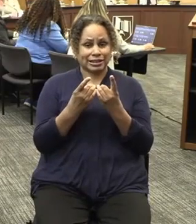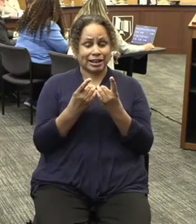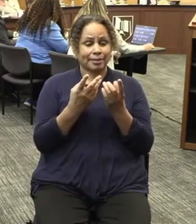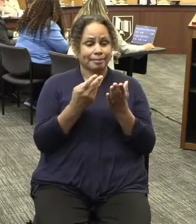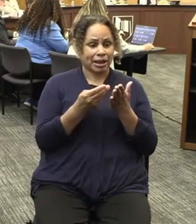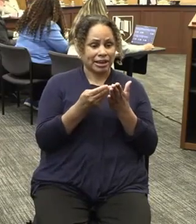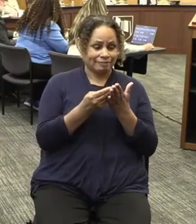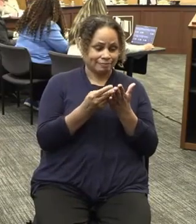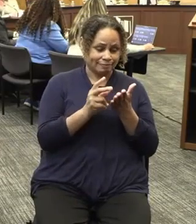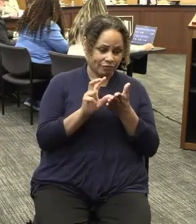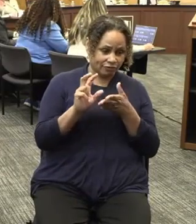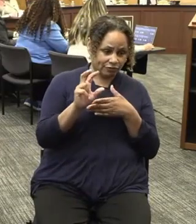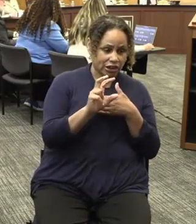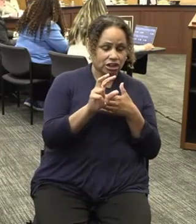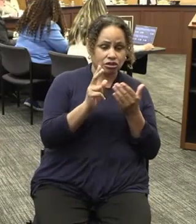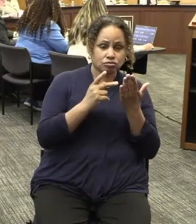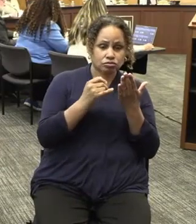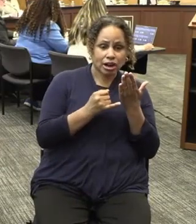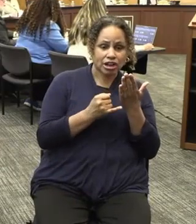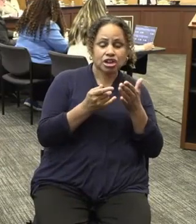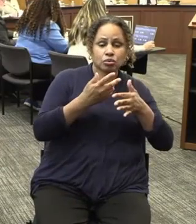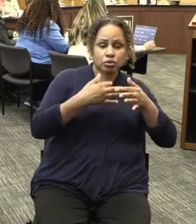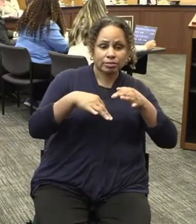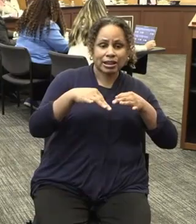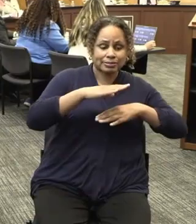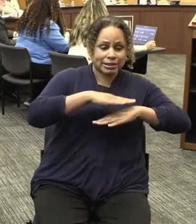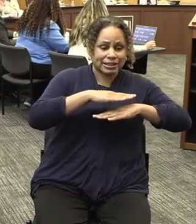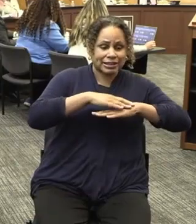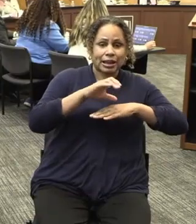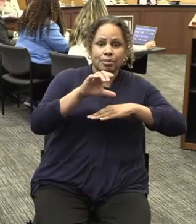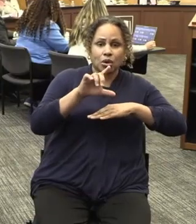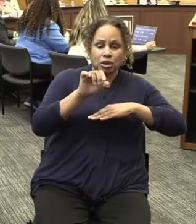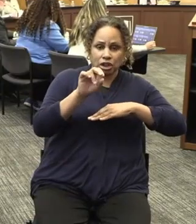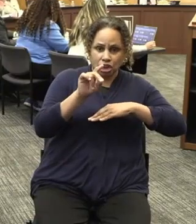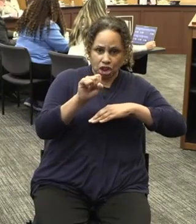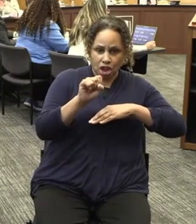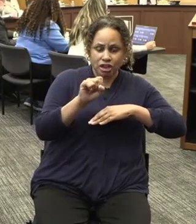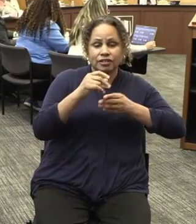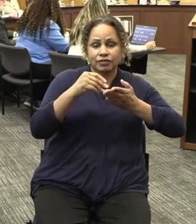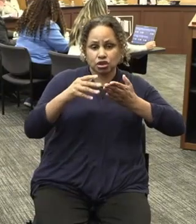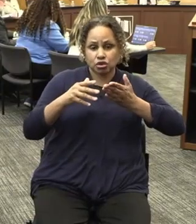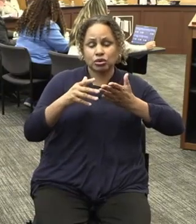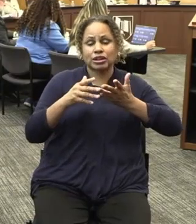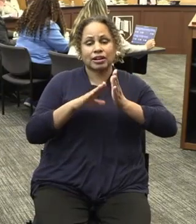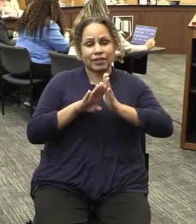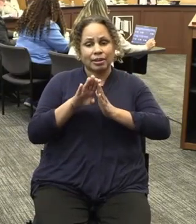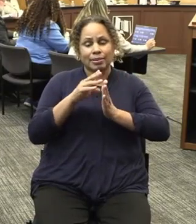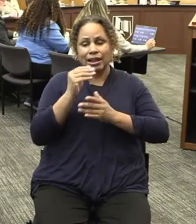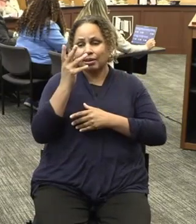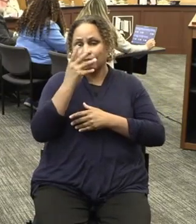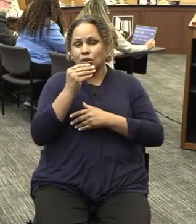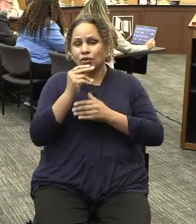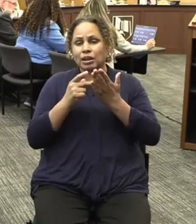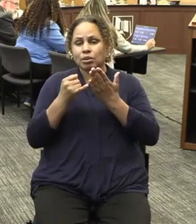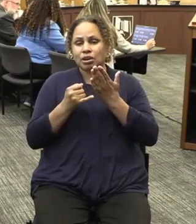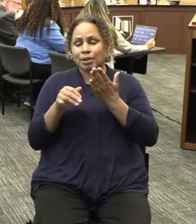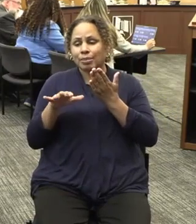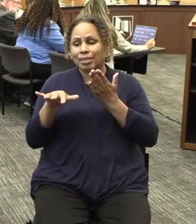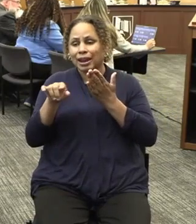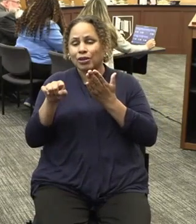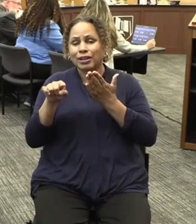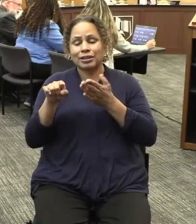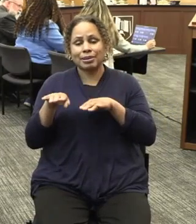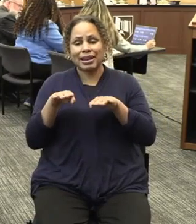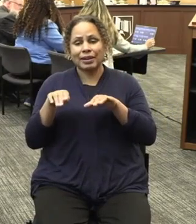department-funded projects, replacement tablecloths for student development and a beautification project within the social behavior science. Once again,